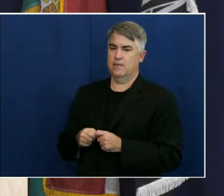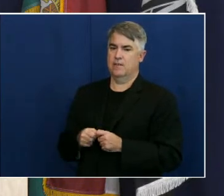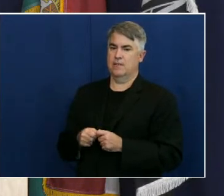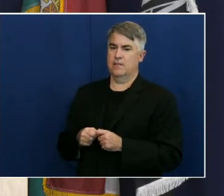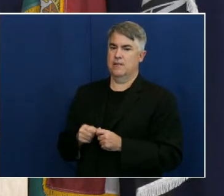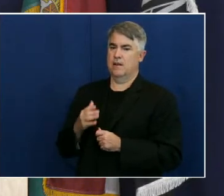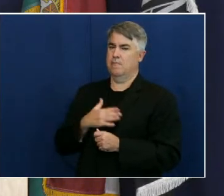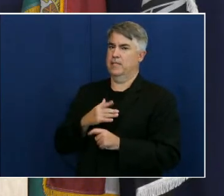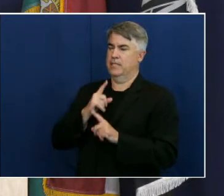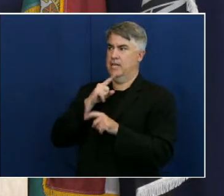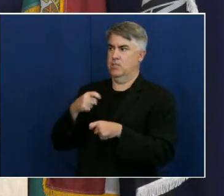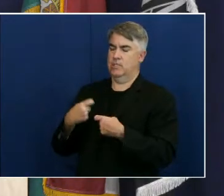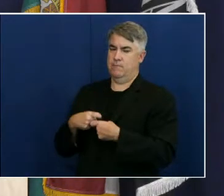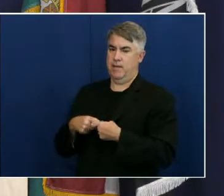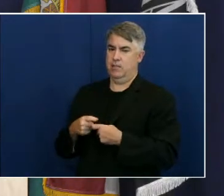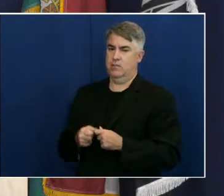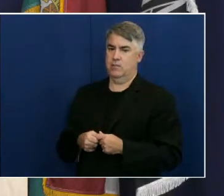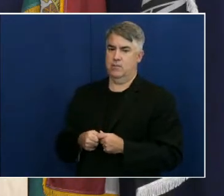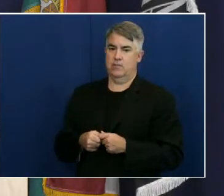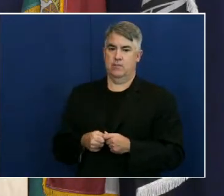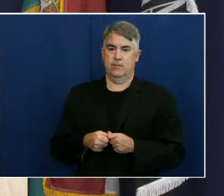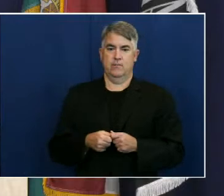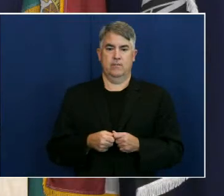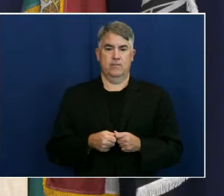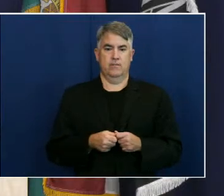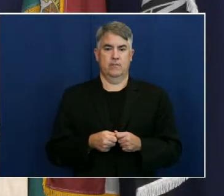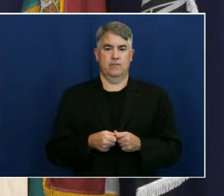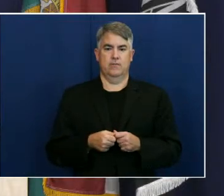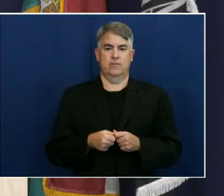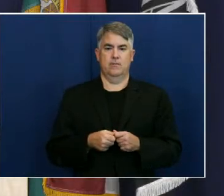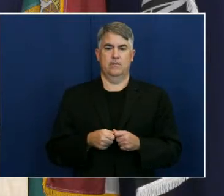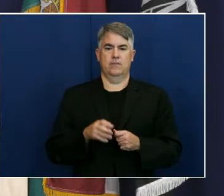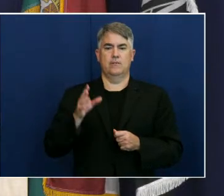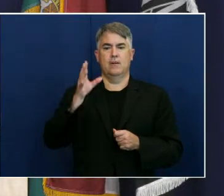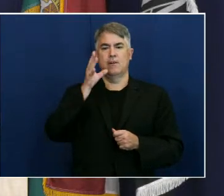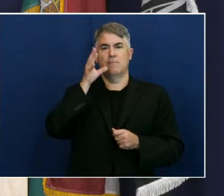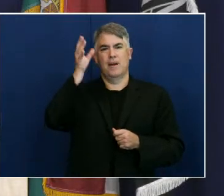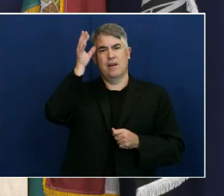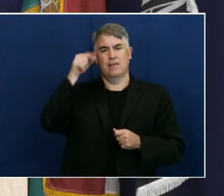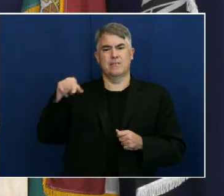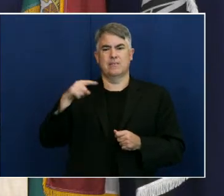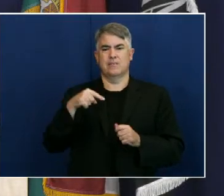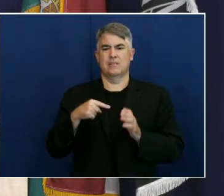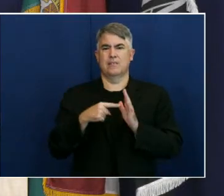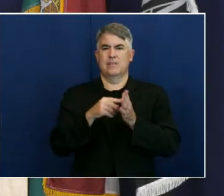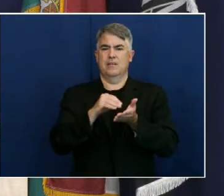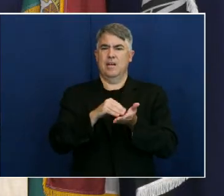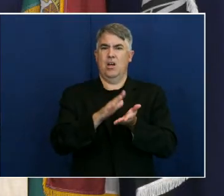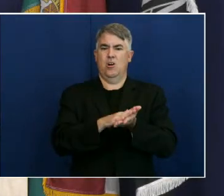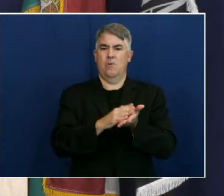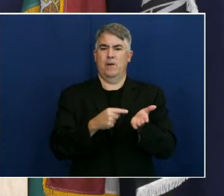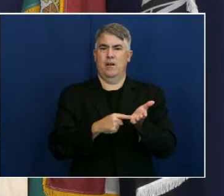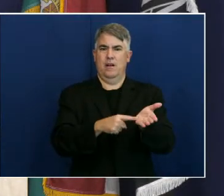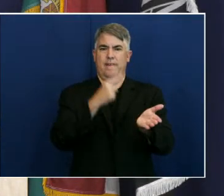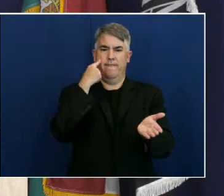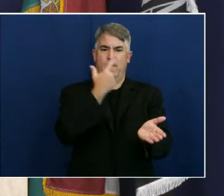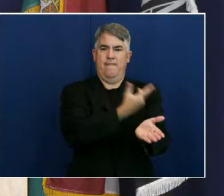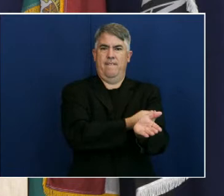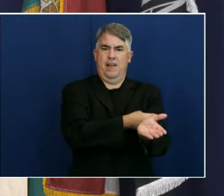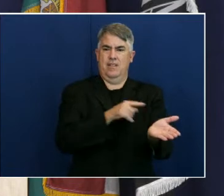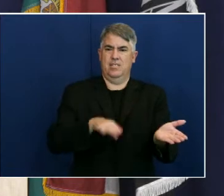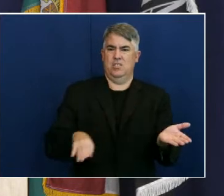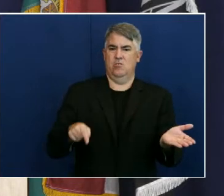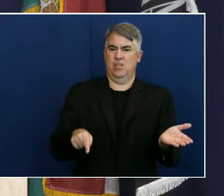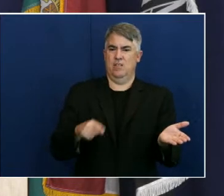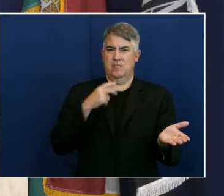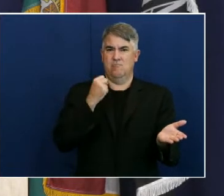Spanish from Supervisor Vargas. What documents will parents need to present to give consent for vaccines for teens 12 to 15? Do